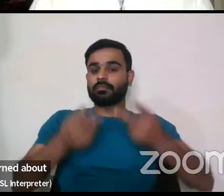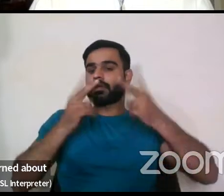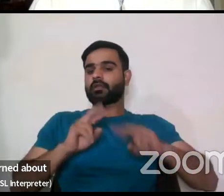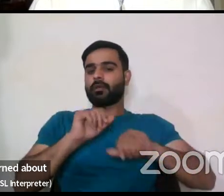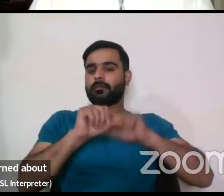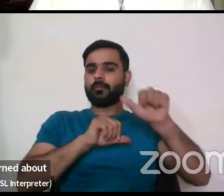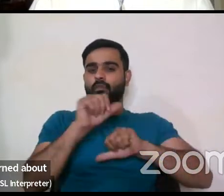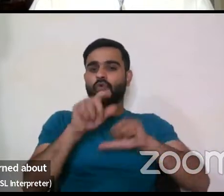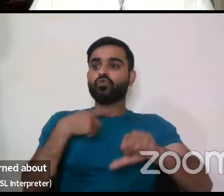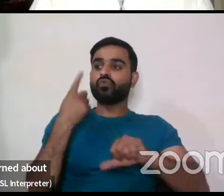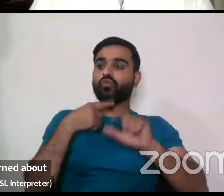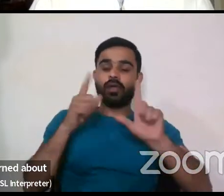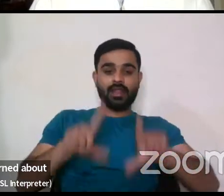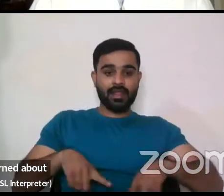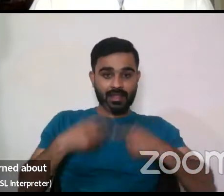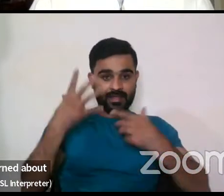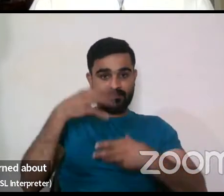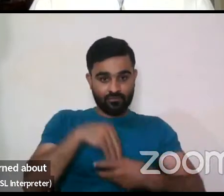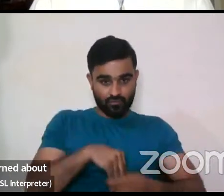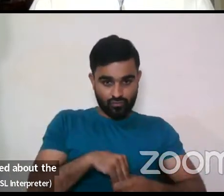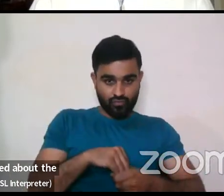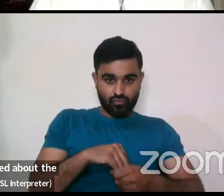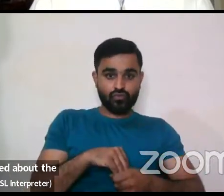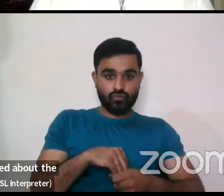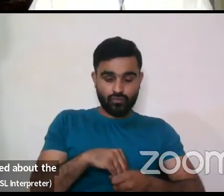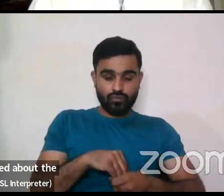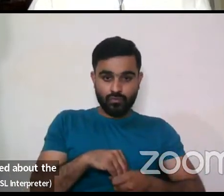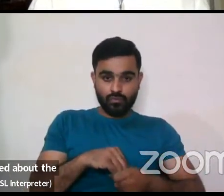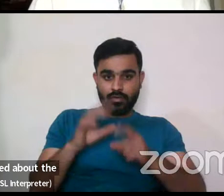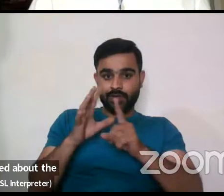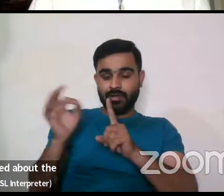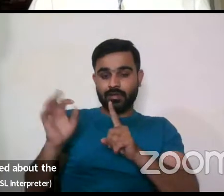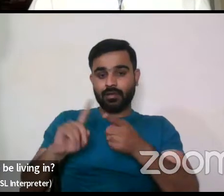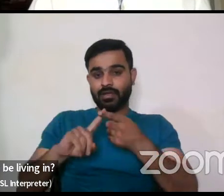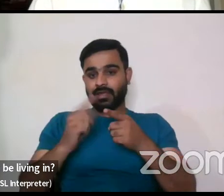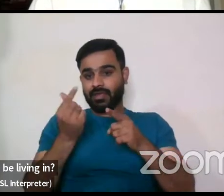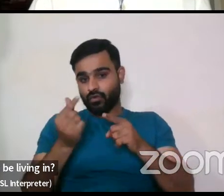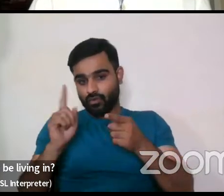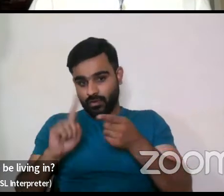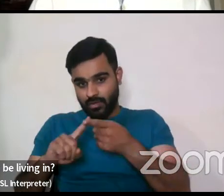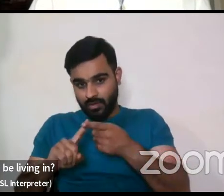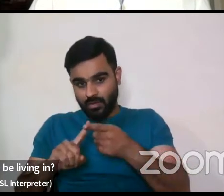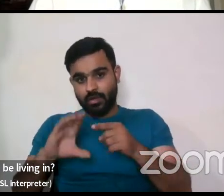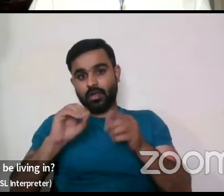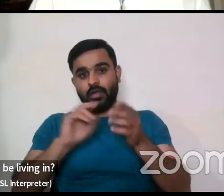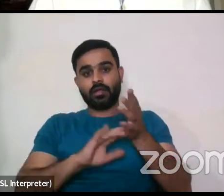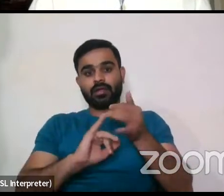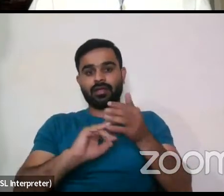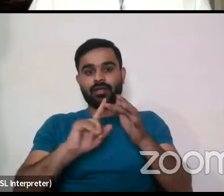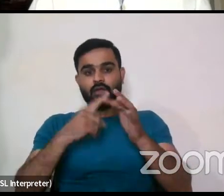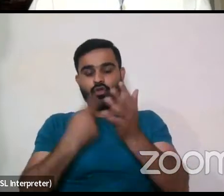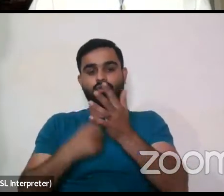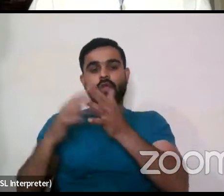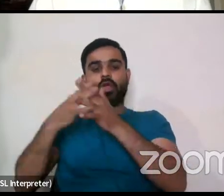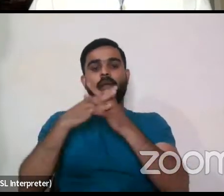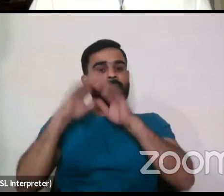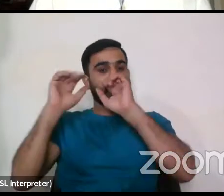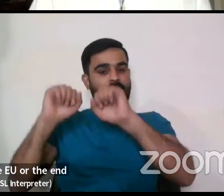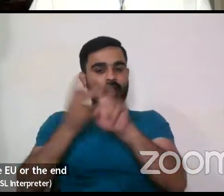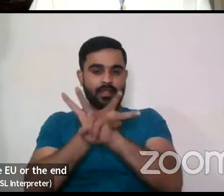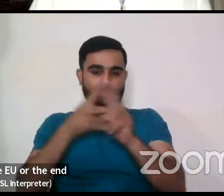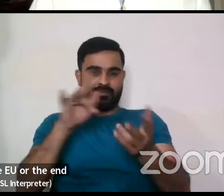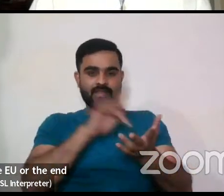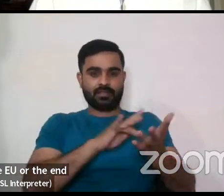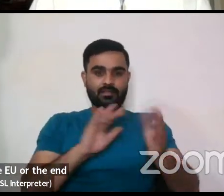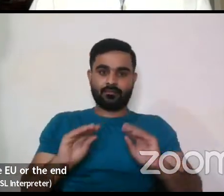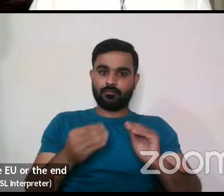processor who might be living in, housed in the EU, or the end consumer housed in the US? So I think that